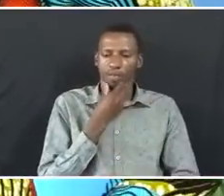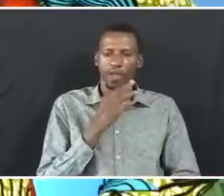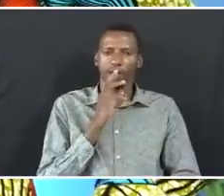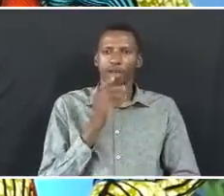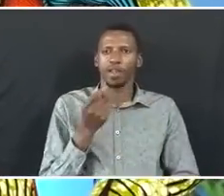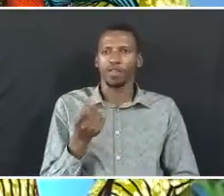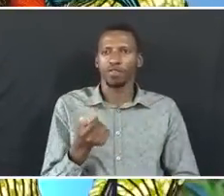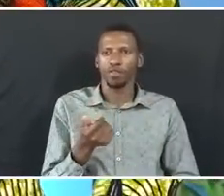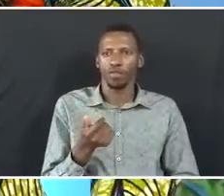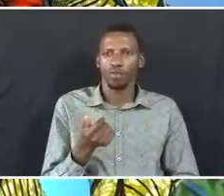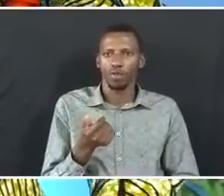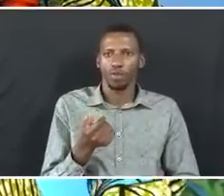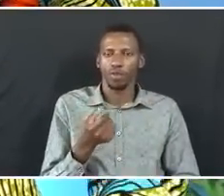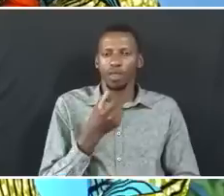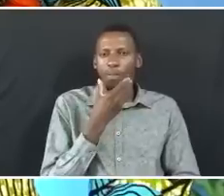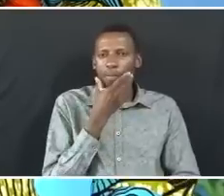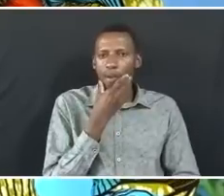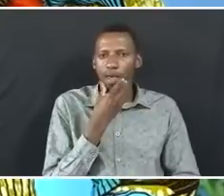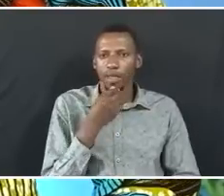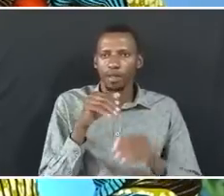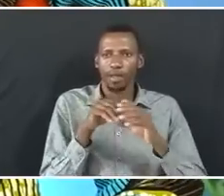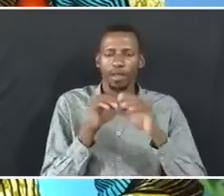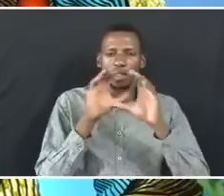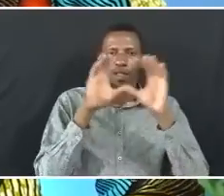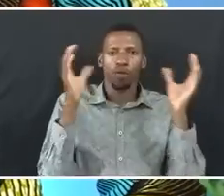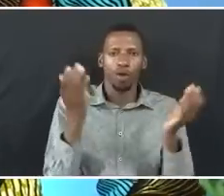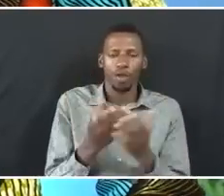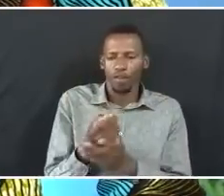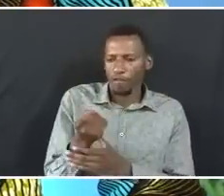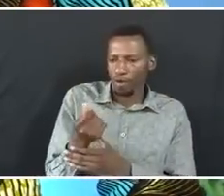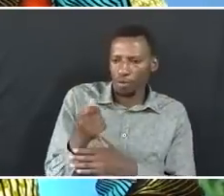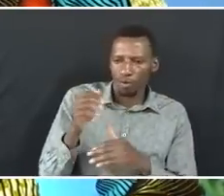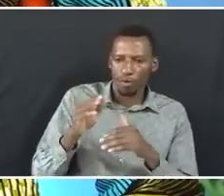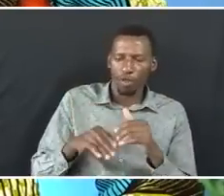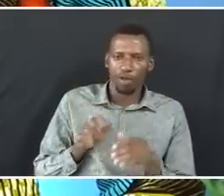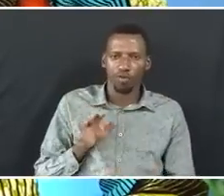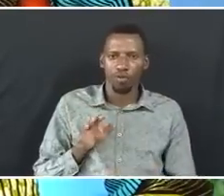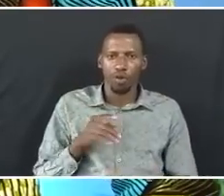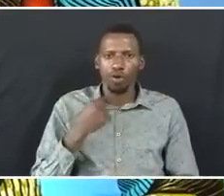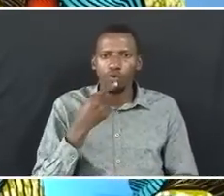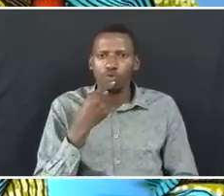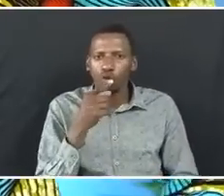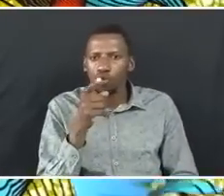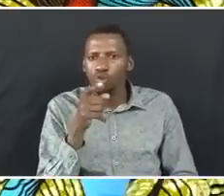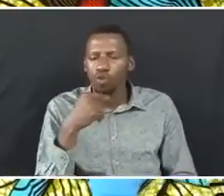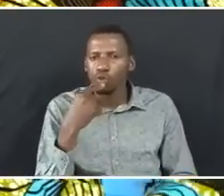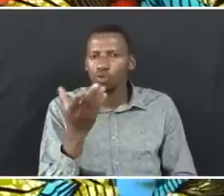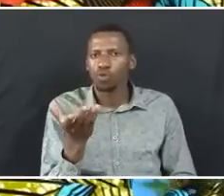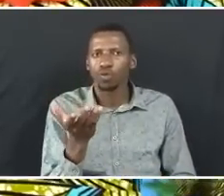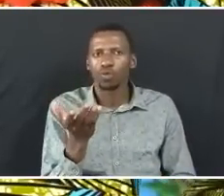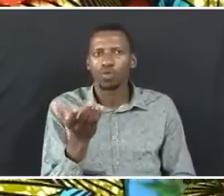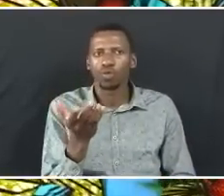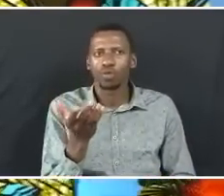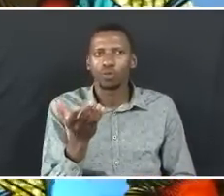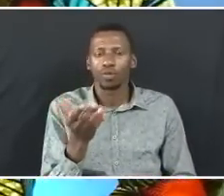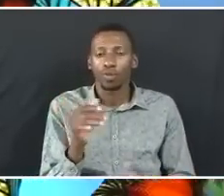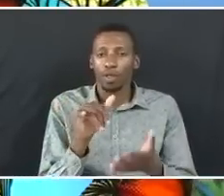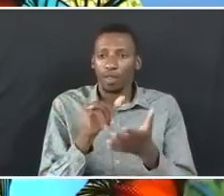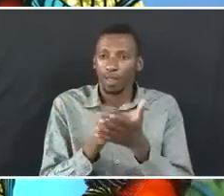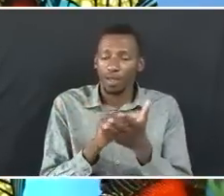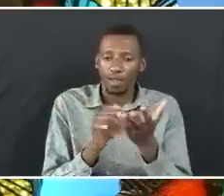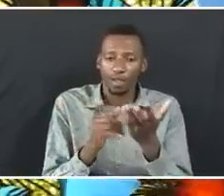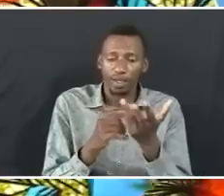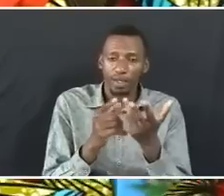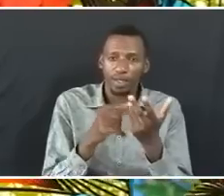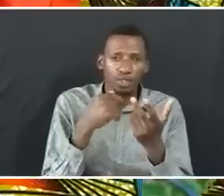The men in the world are fewer than women. Who told you? That statistics, who